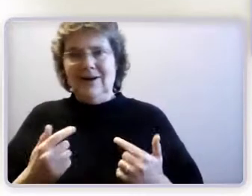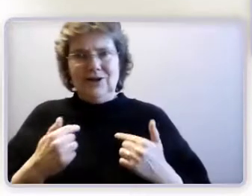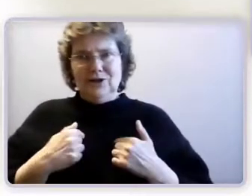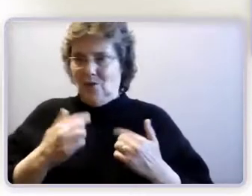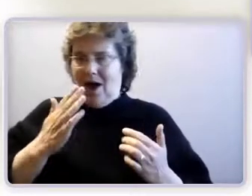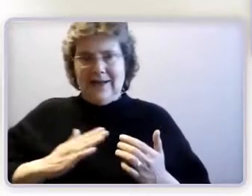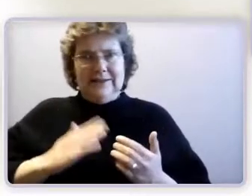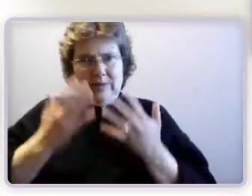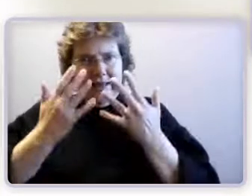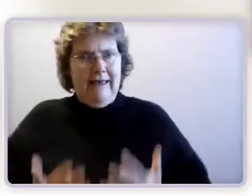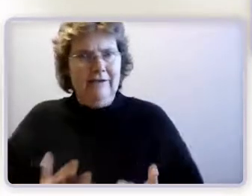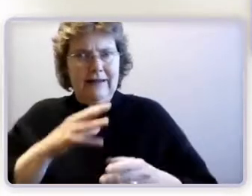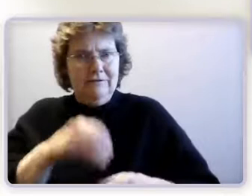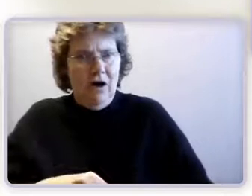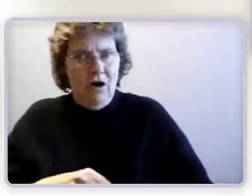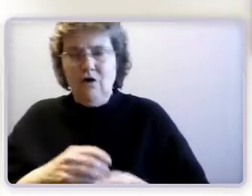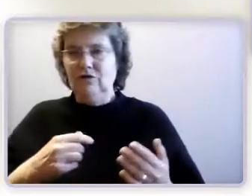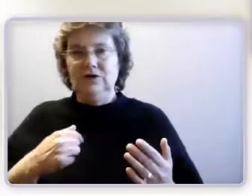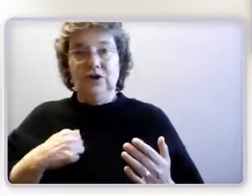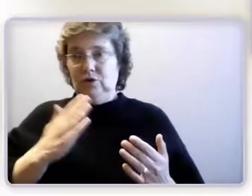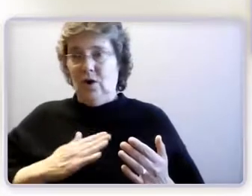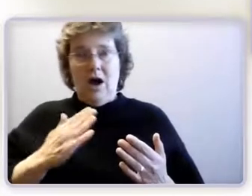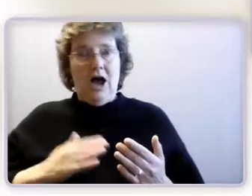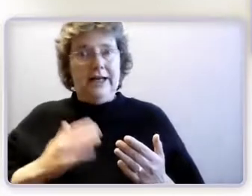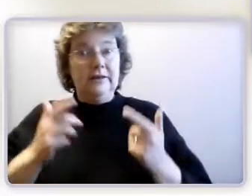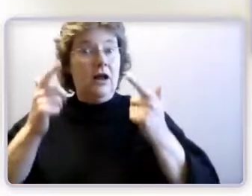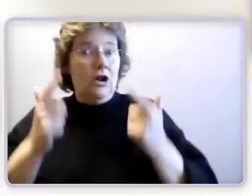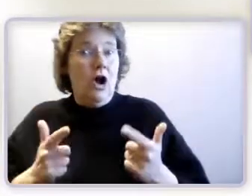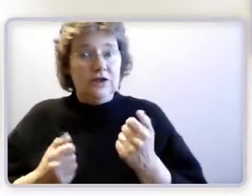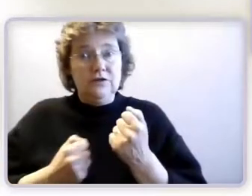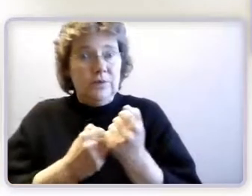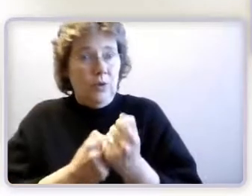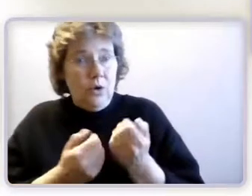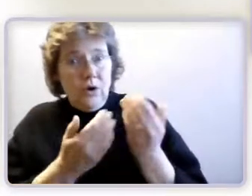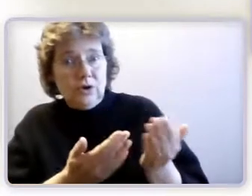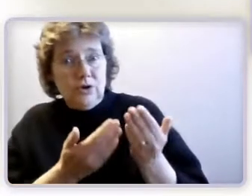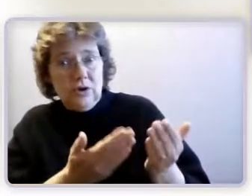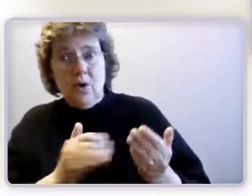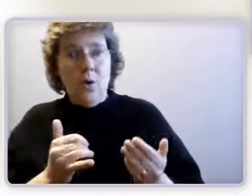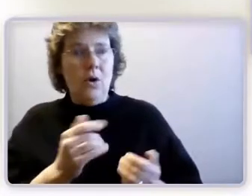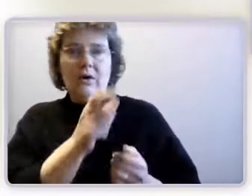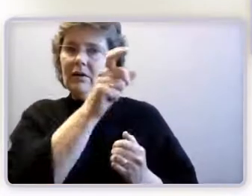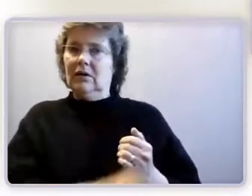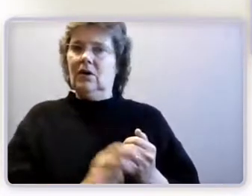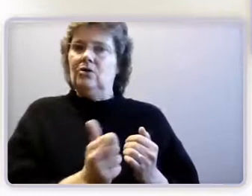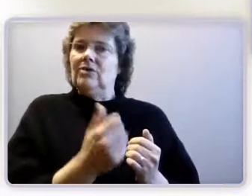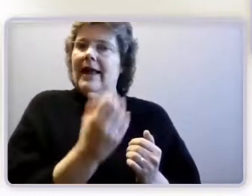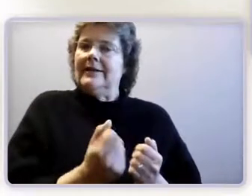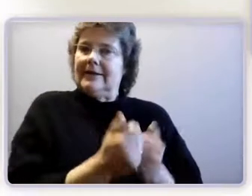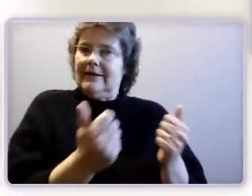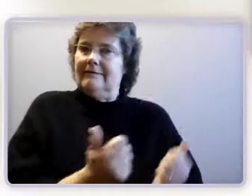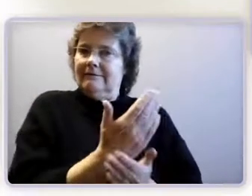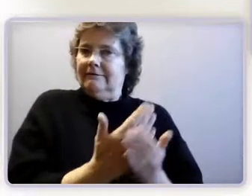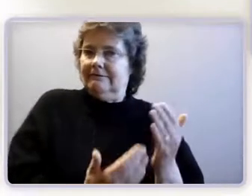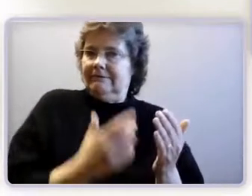support do I need to give the person? Has the person already got all the information or enough information to be able to make a decision